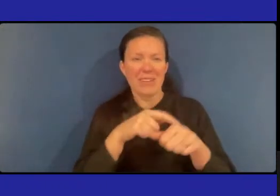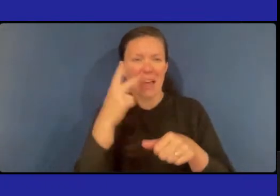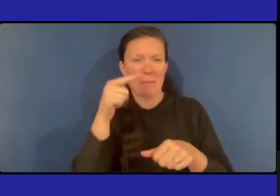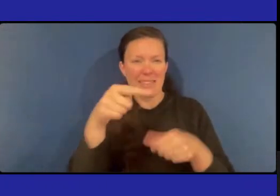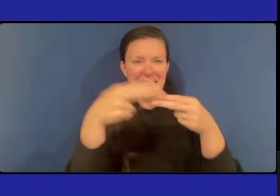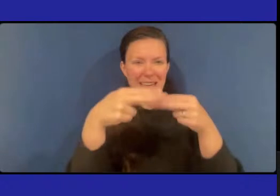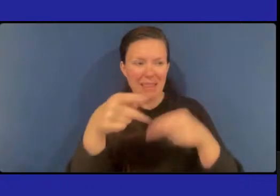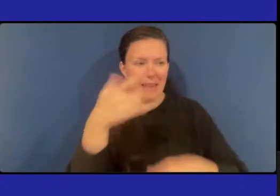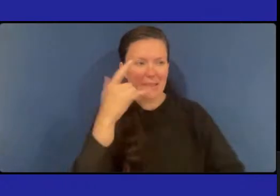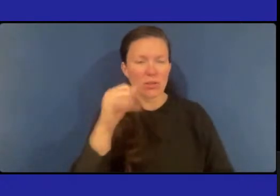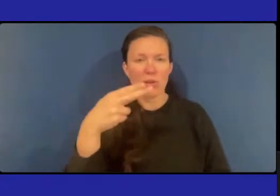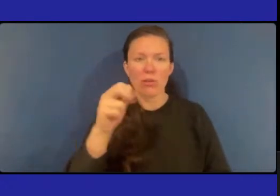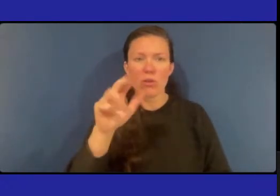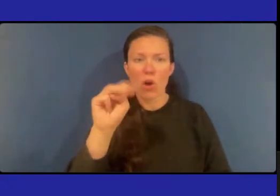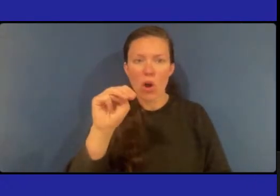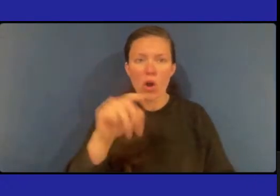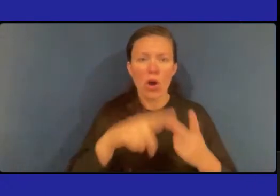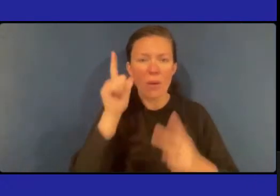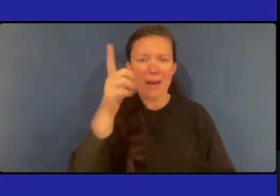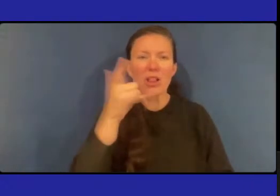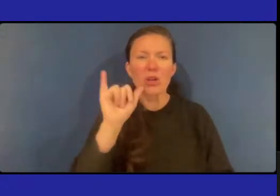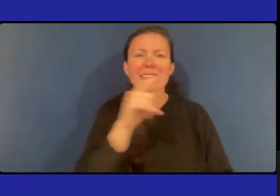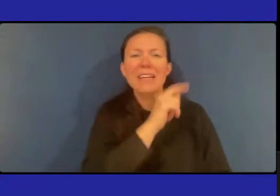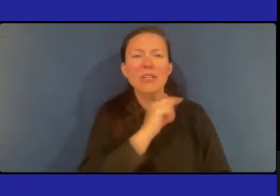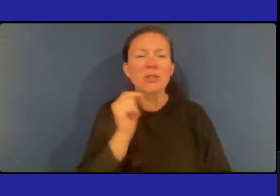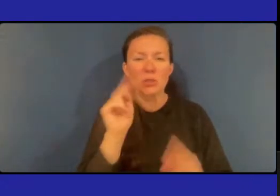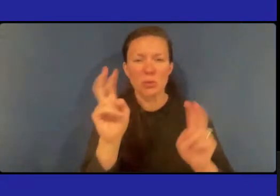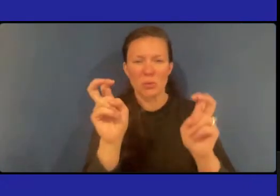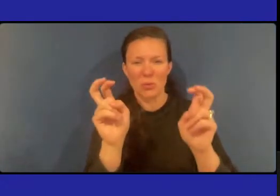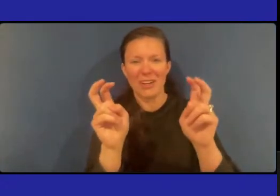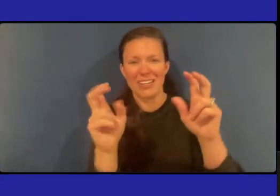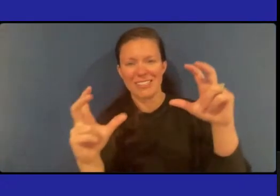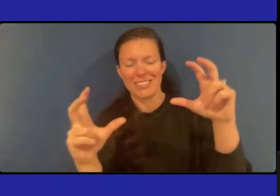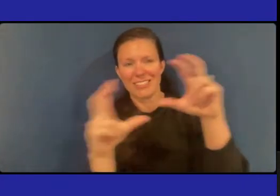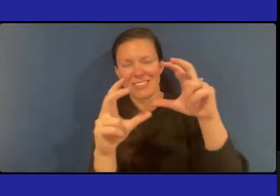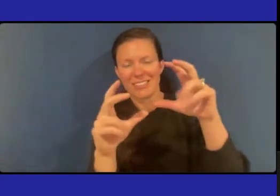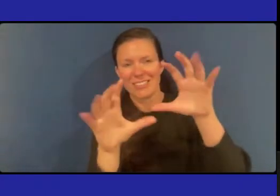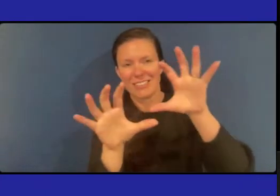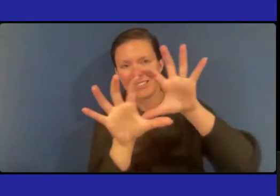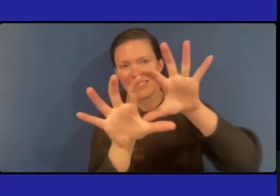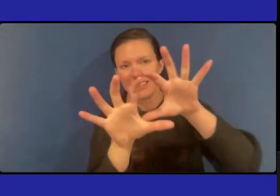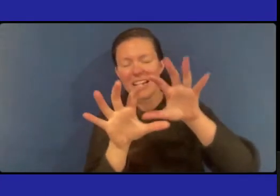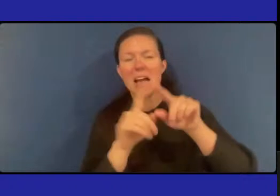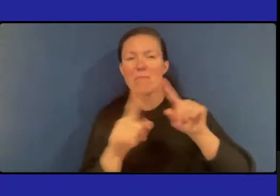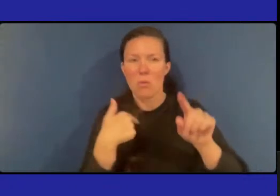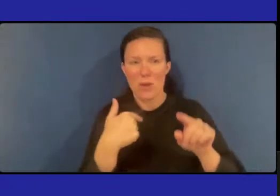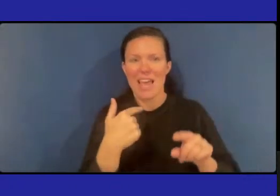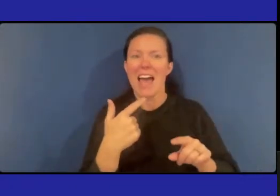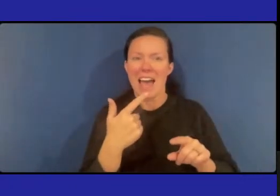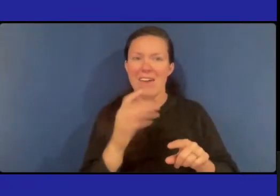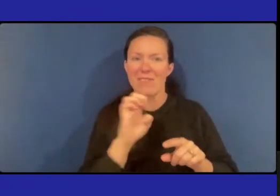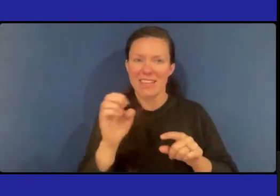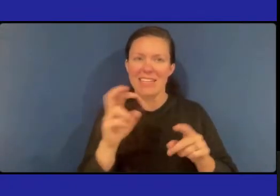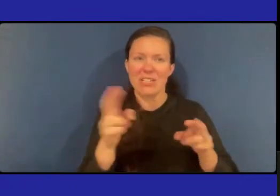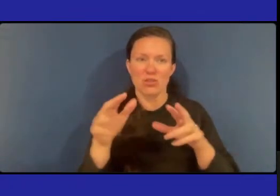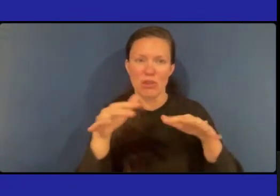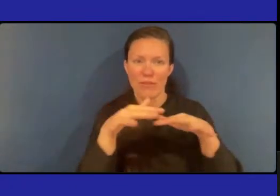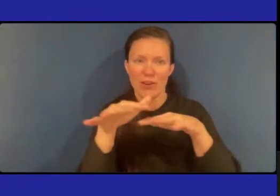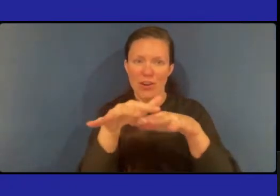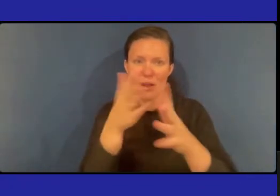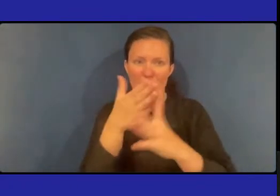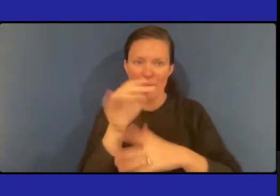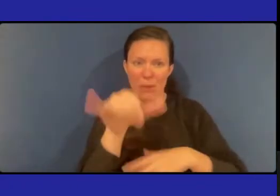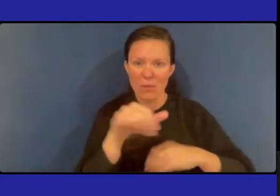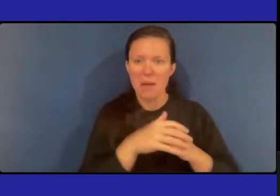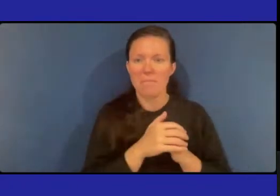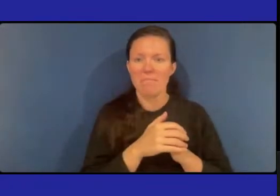like Harlem and Lincoln are twins. But I assure you, there's a raging East River that runs between them. And you can see that the city is